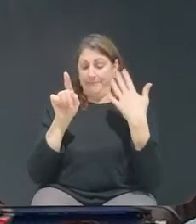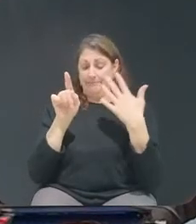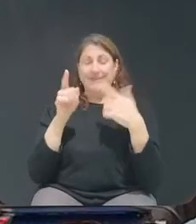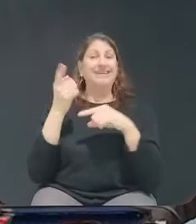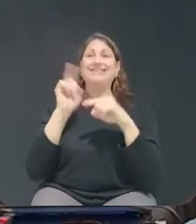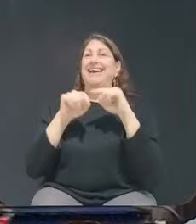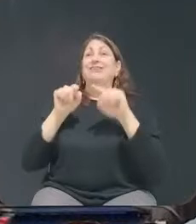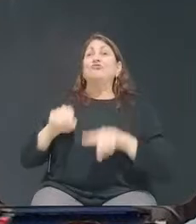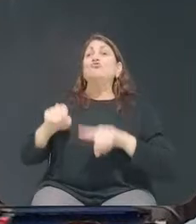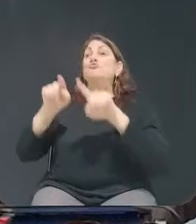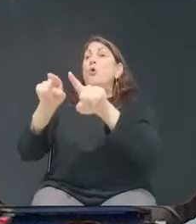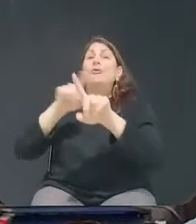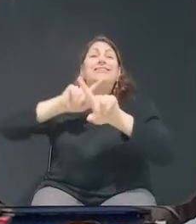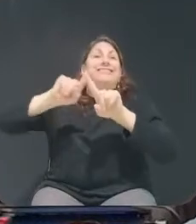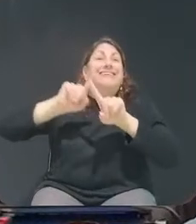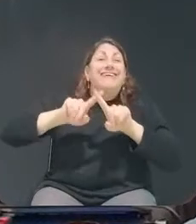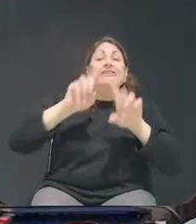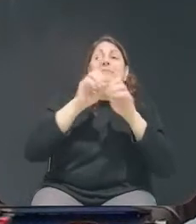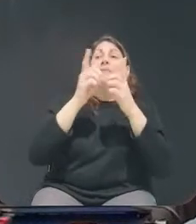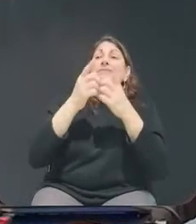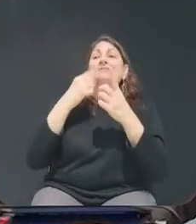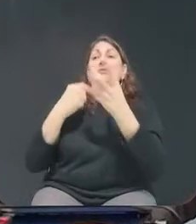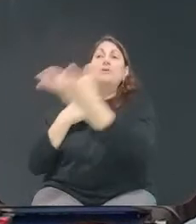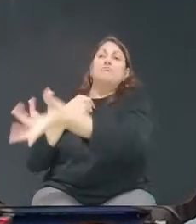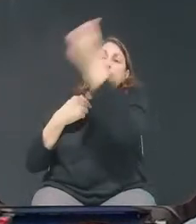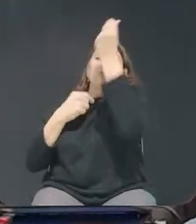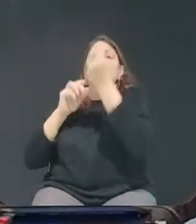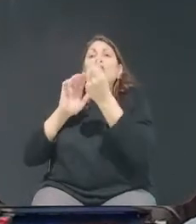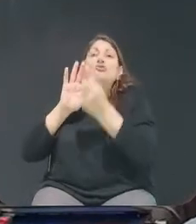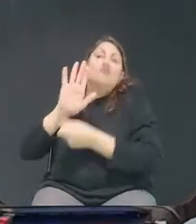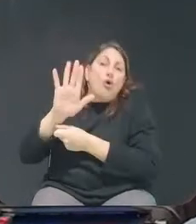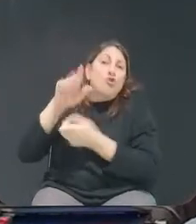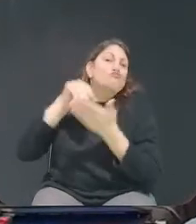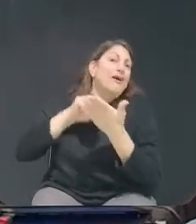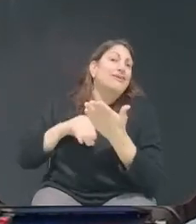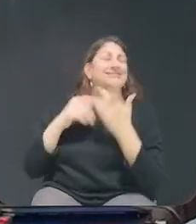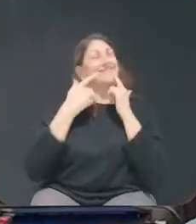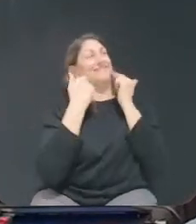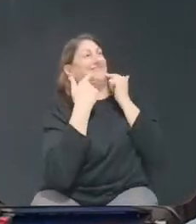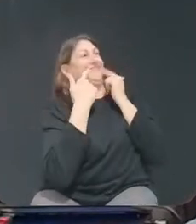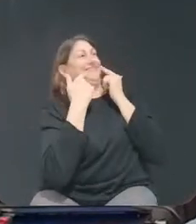can't go to departments and say, we're taking your records.